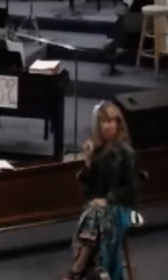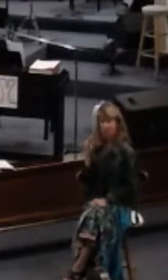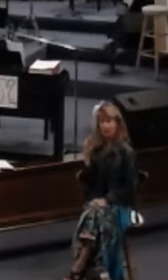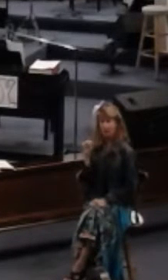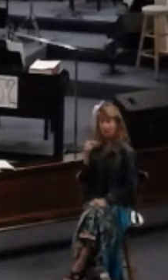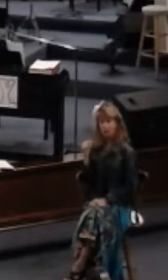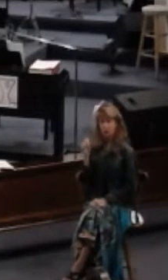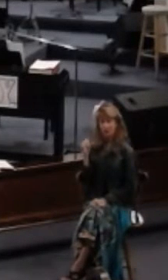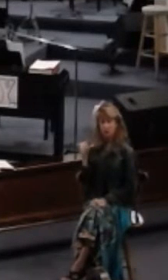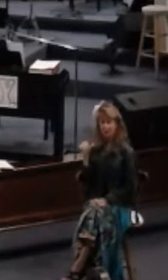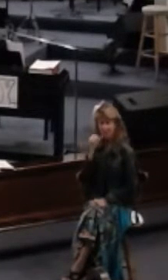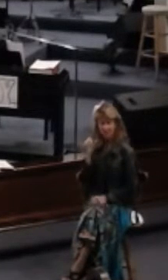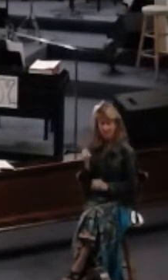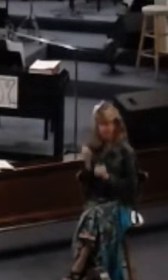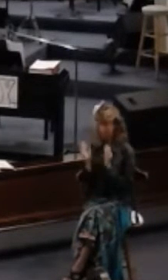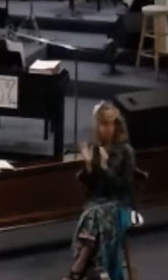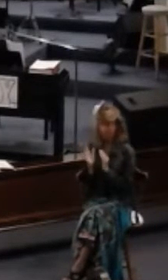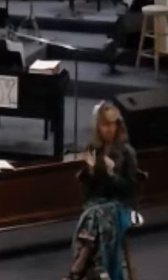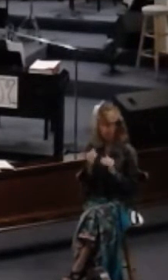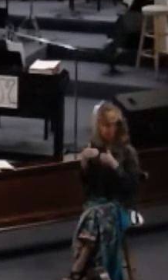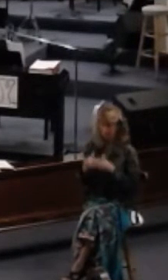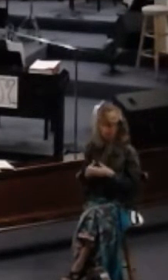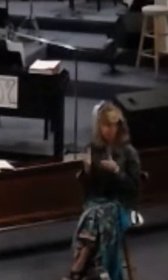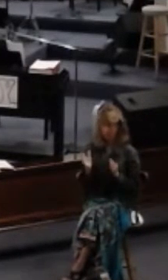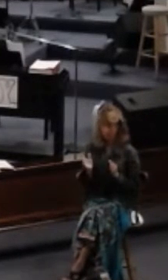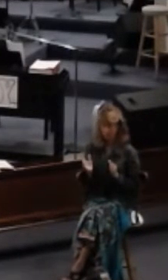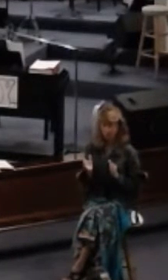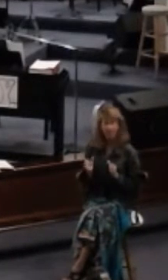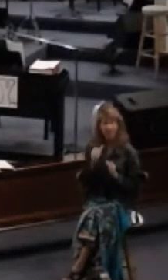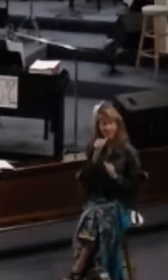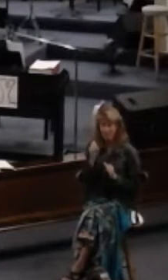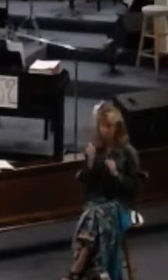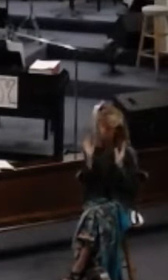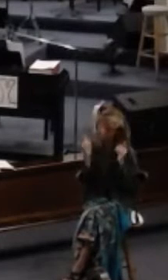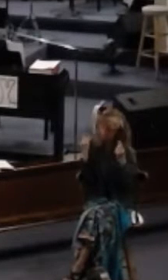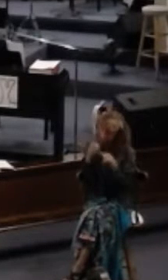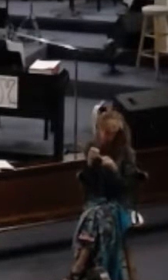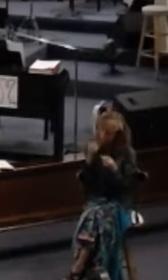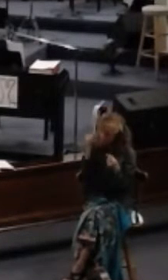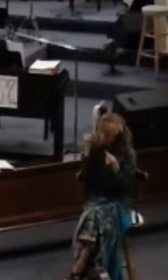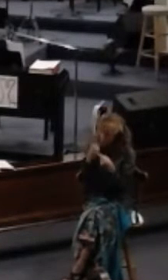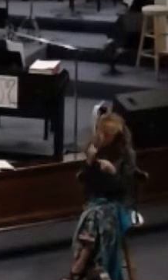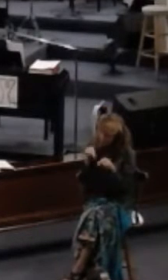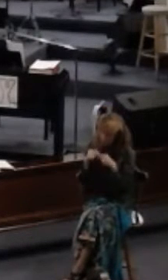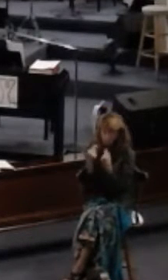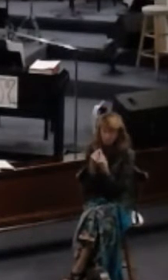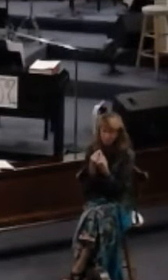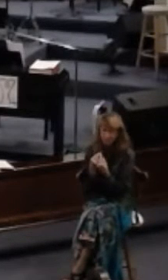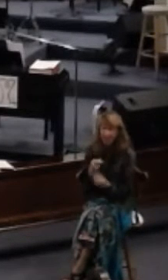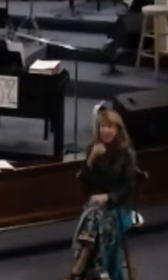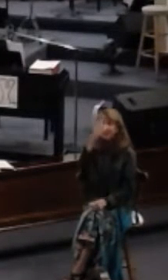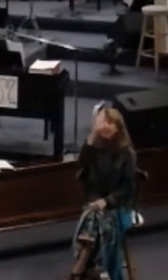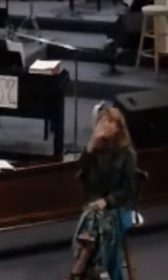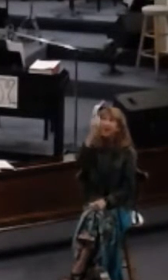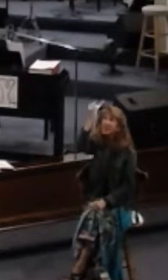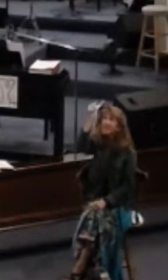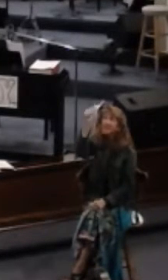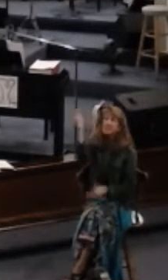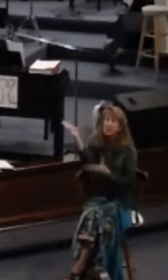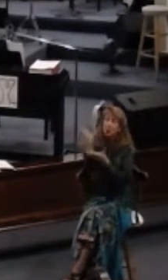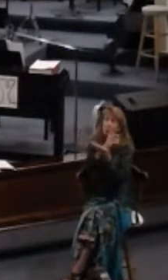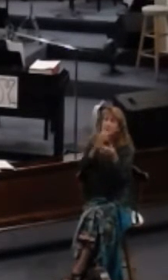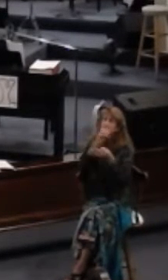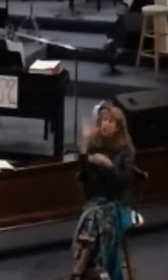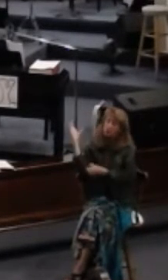He doesn't need the research. He doesn't need a target group. God is supernatural, and our God makes